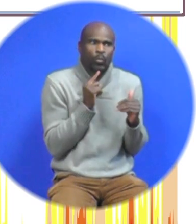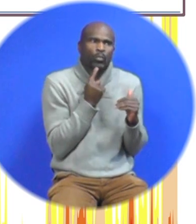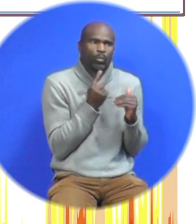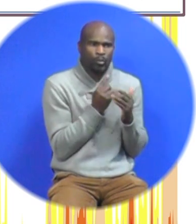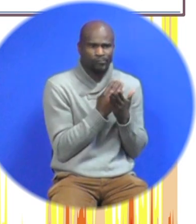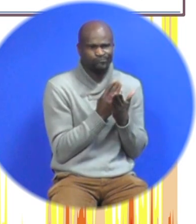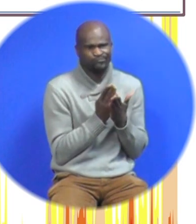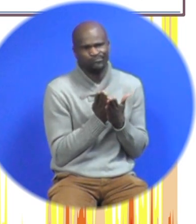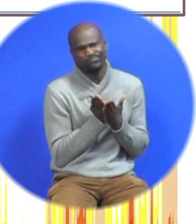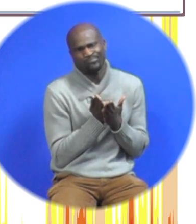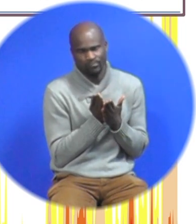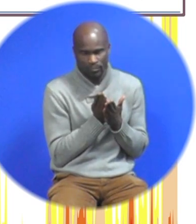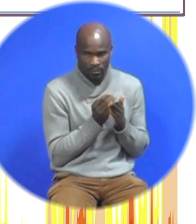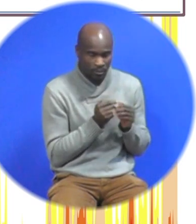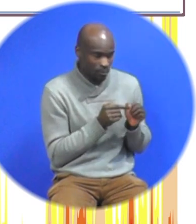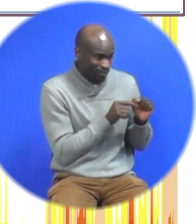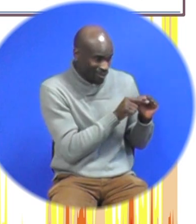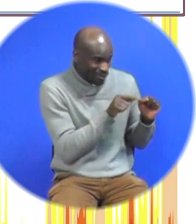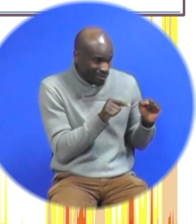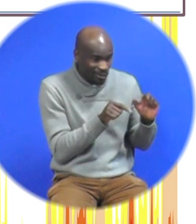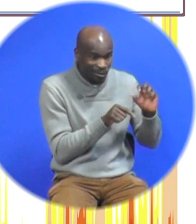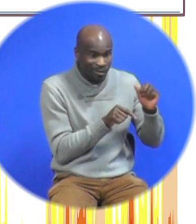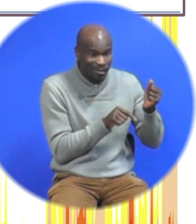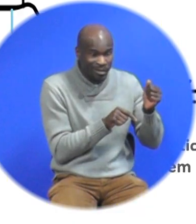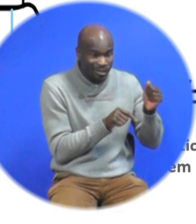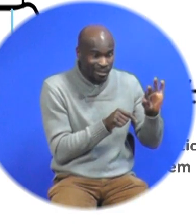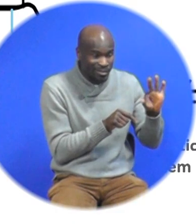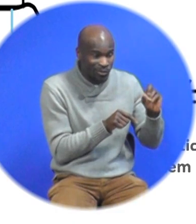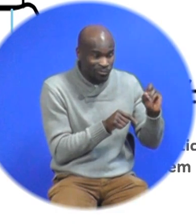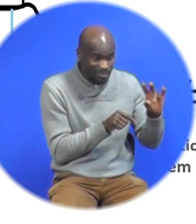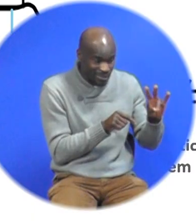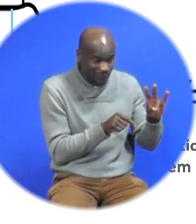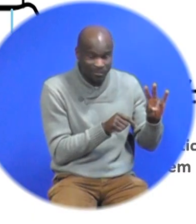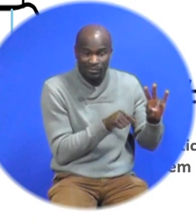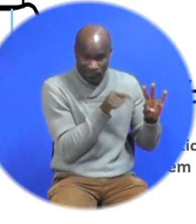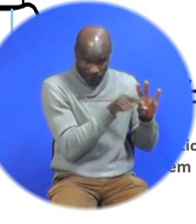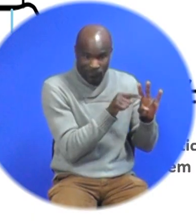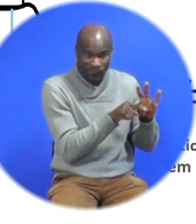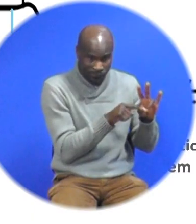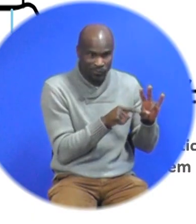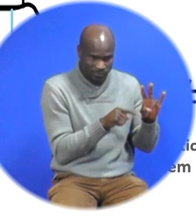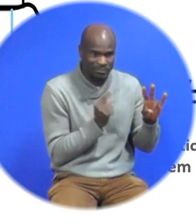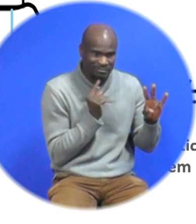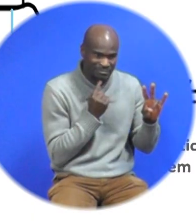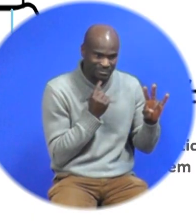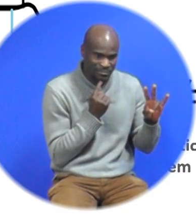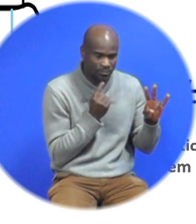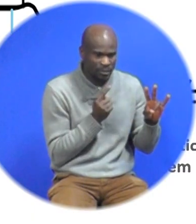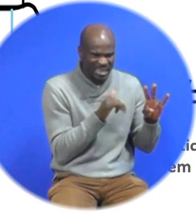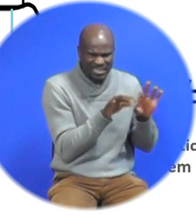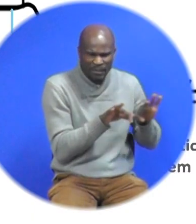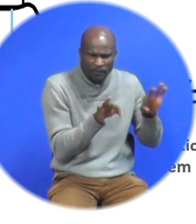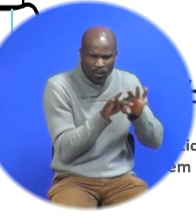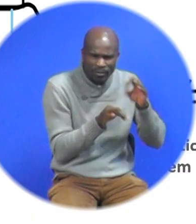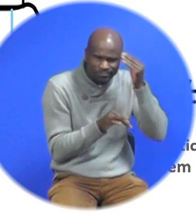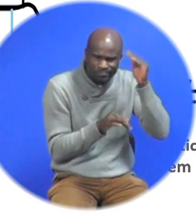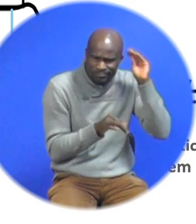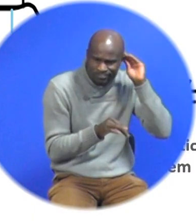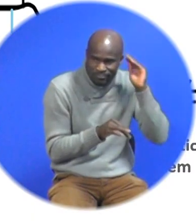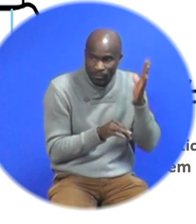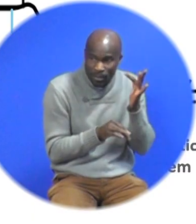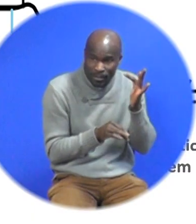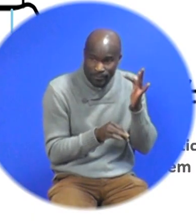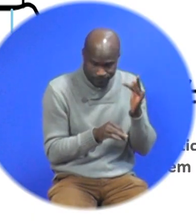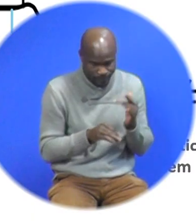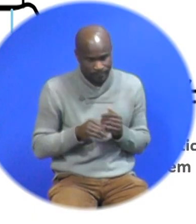severe drought, and in 07, 09, we had a very severe drought. Why is that important for our water systems? This is a diagram our